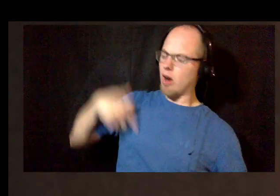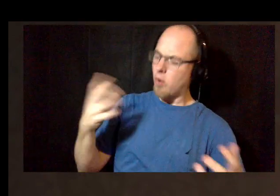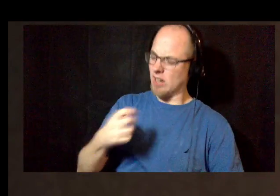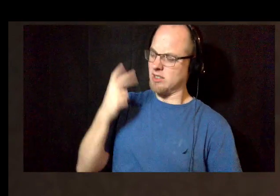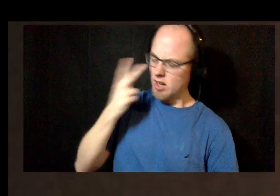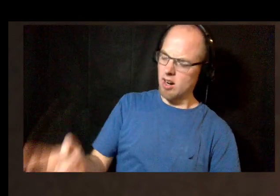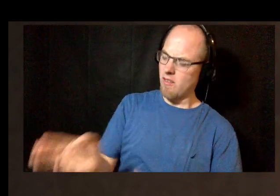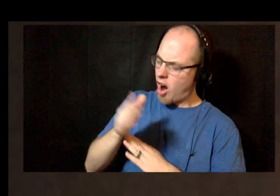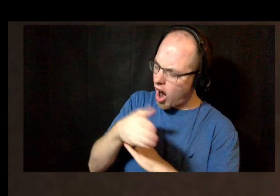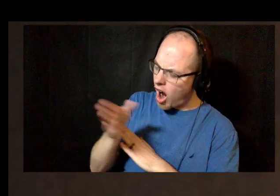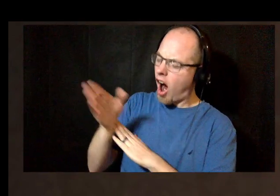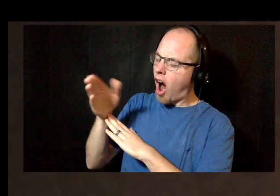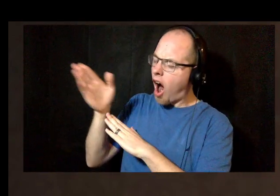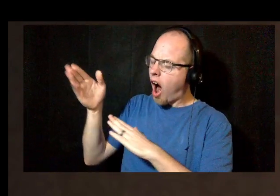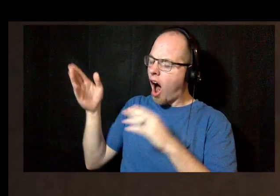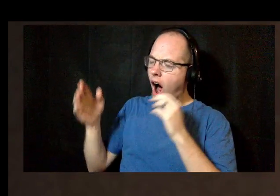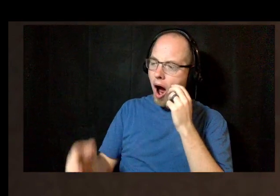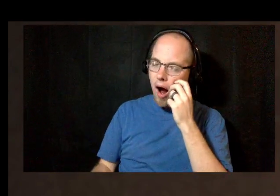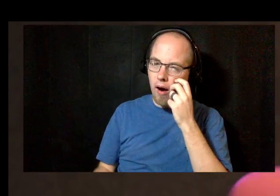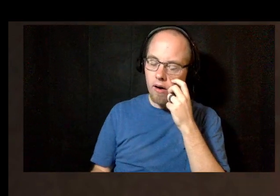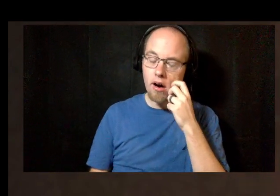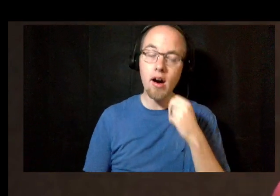fish.